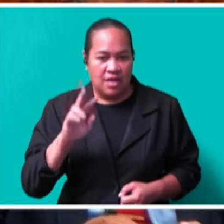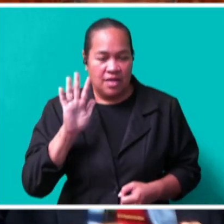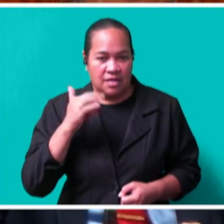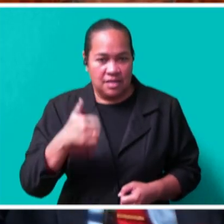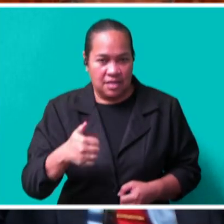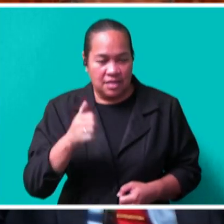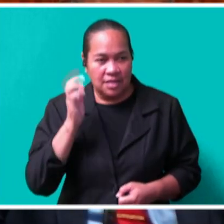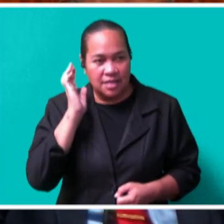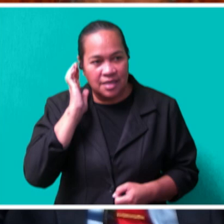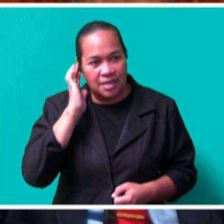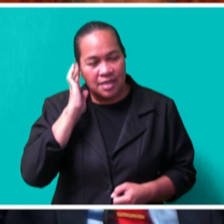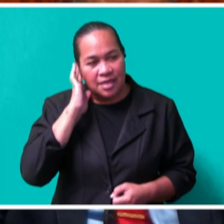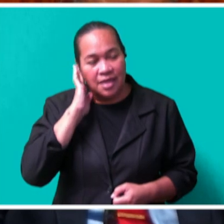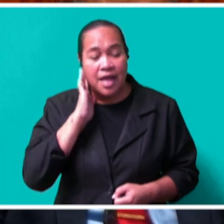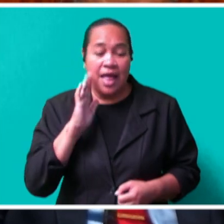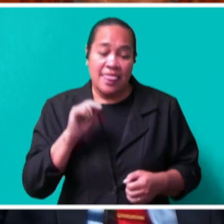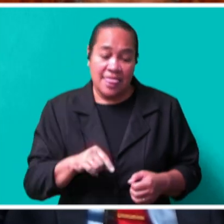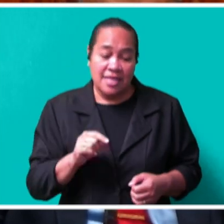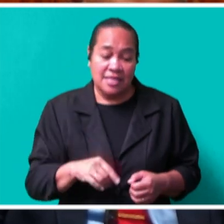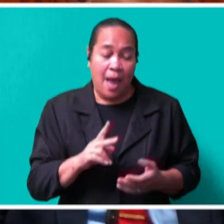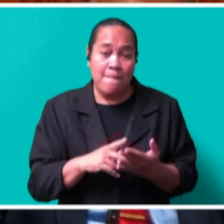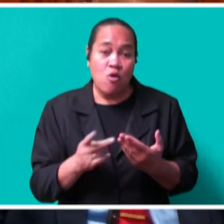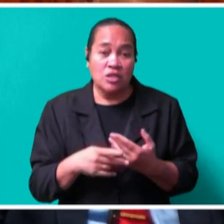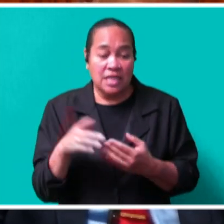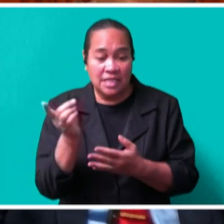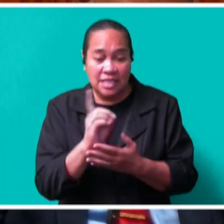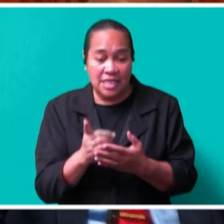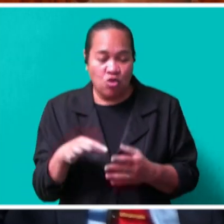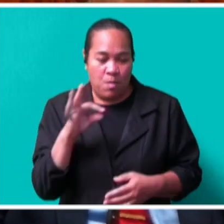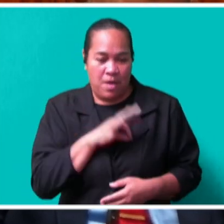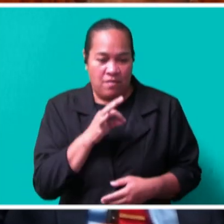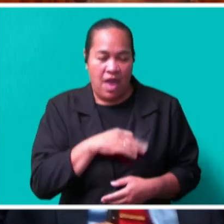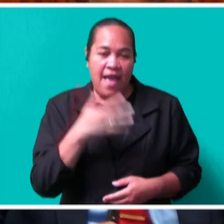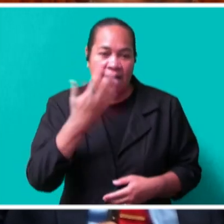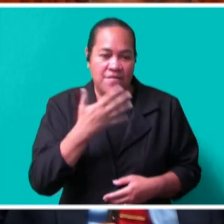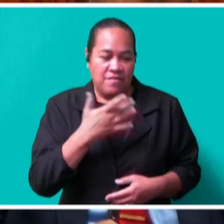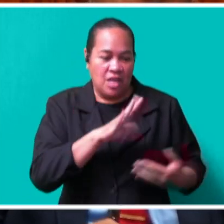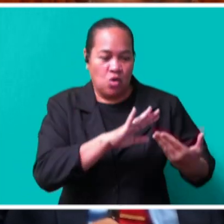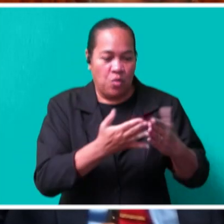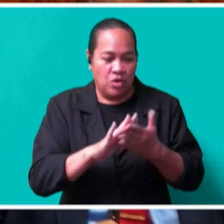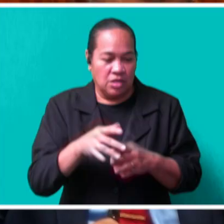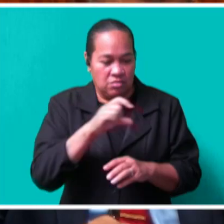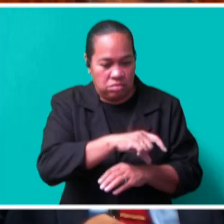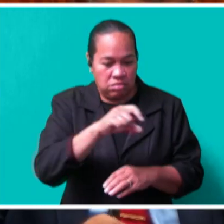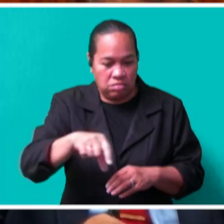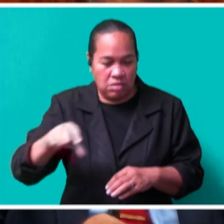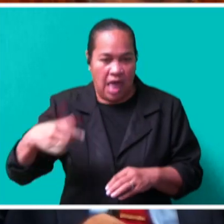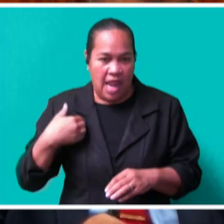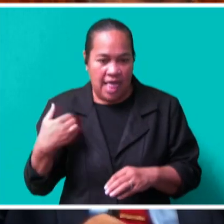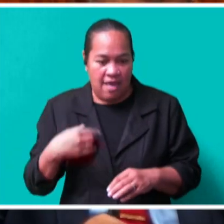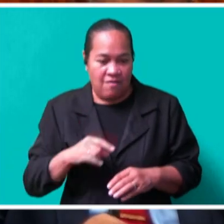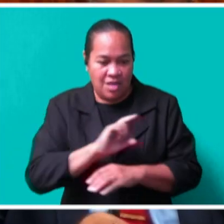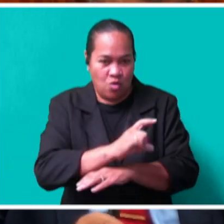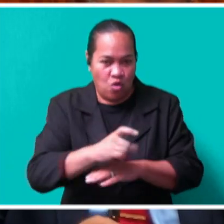2026. Honourable Speaker, sir, this project is designed to benefit 15 vulnerable coastal communities across Fiji, directly